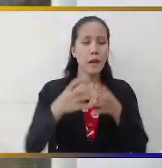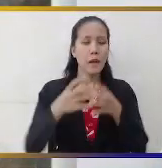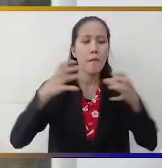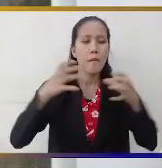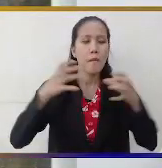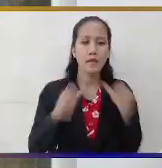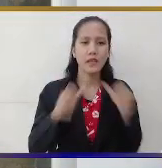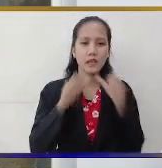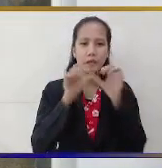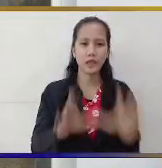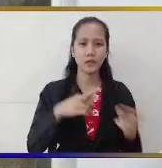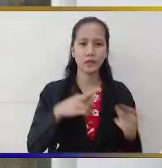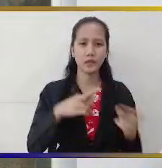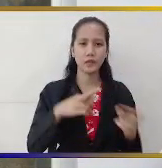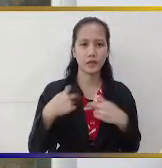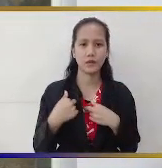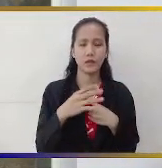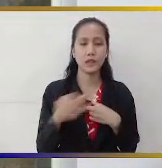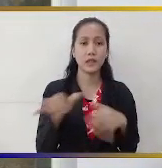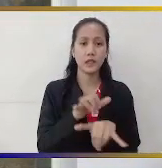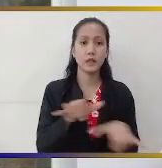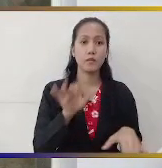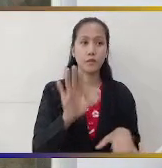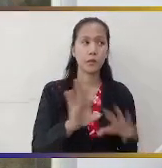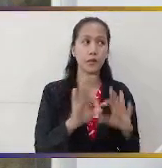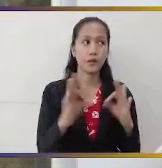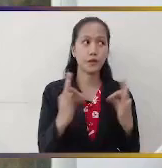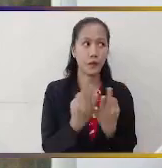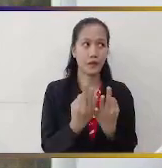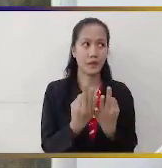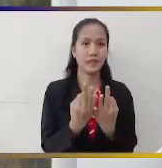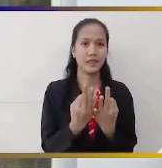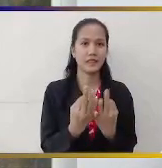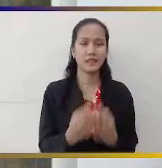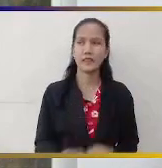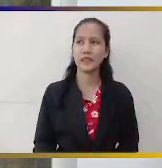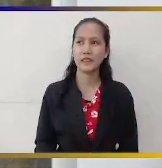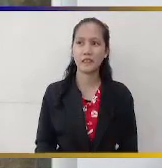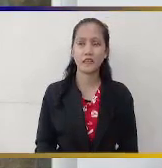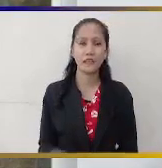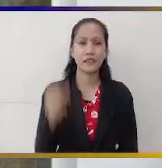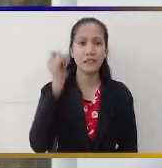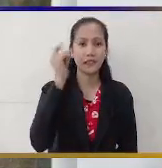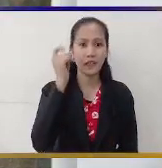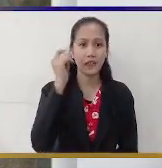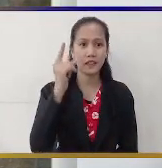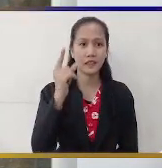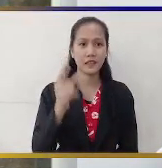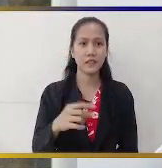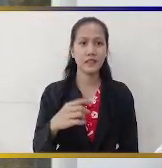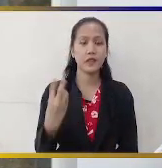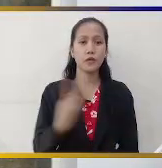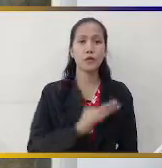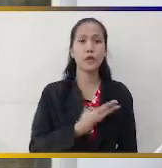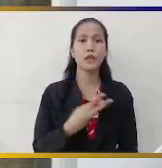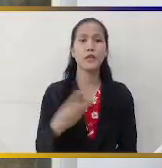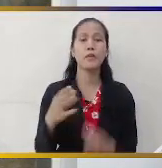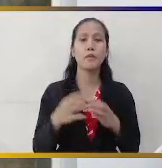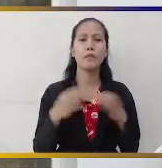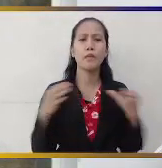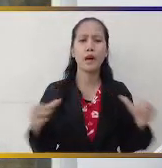souls saved is how we sow into the church.